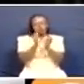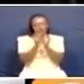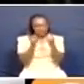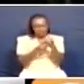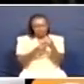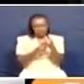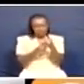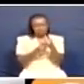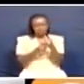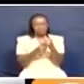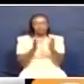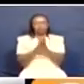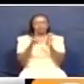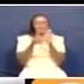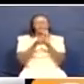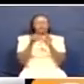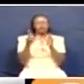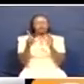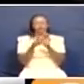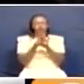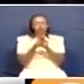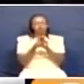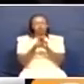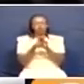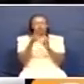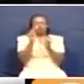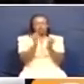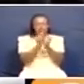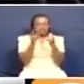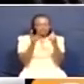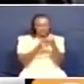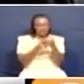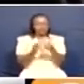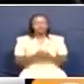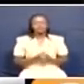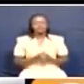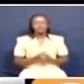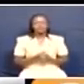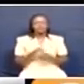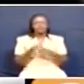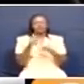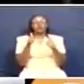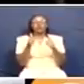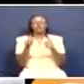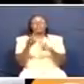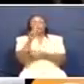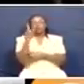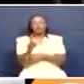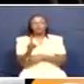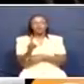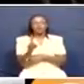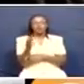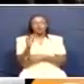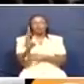Laws Amendment Act of 2017, in which the question of